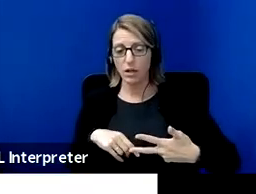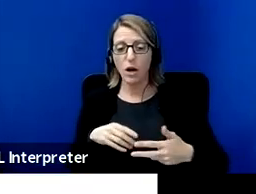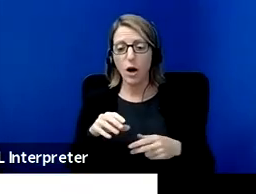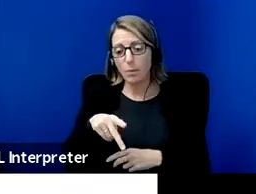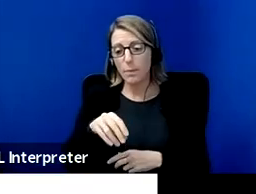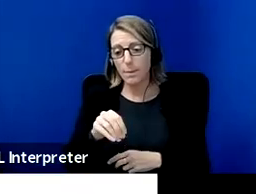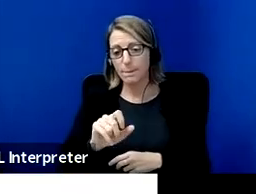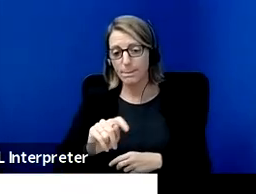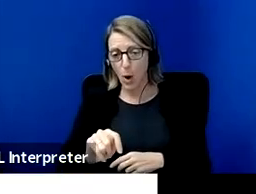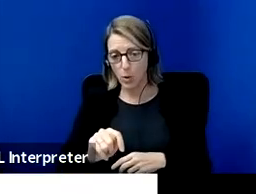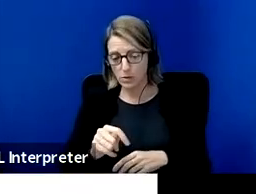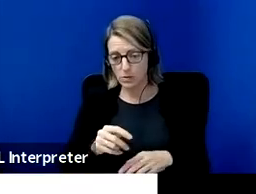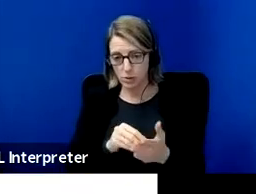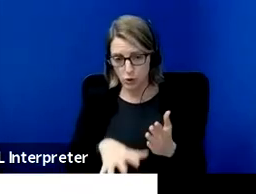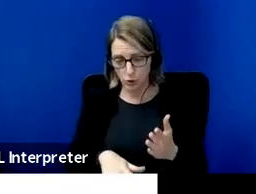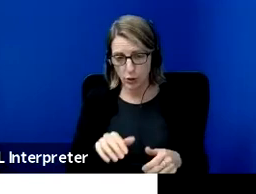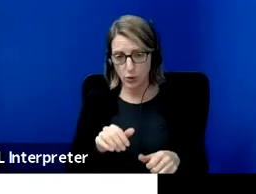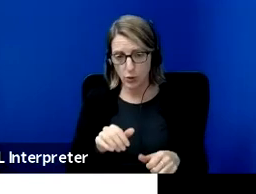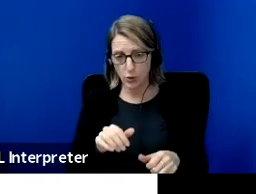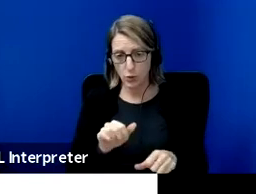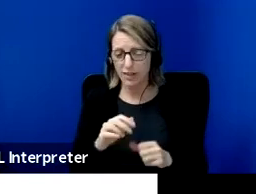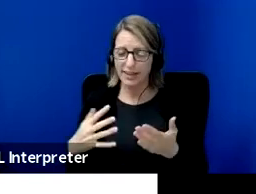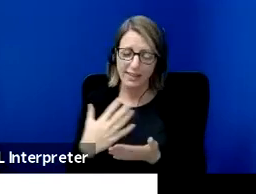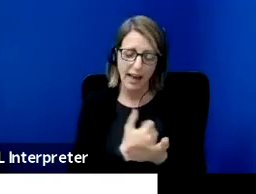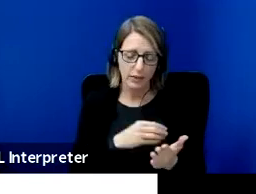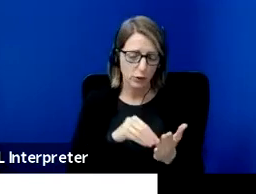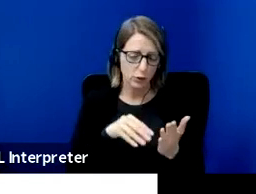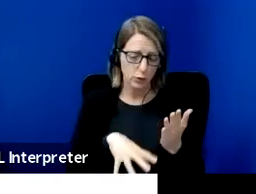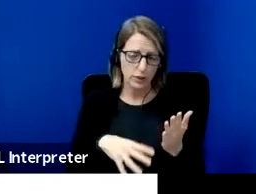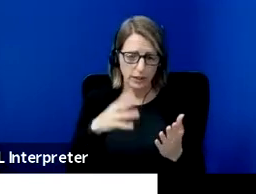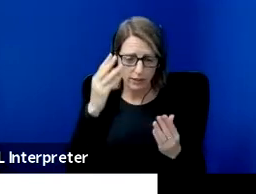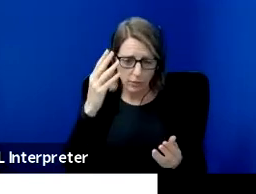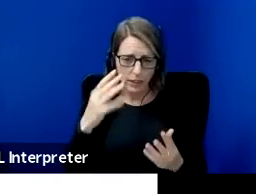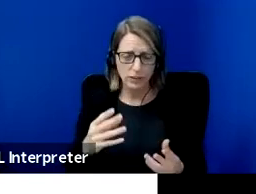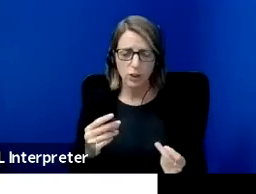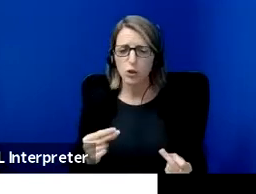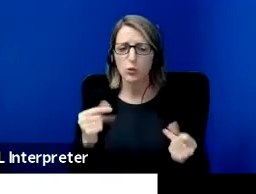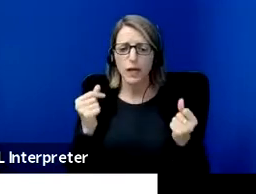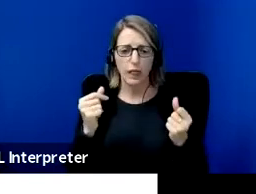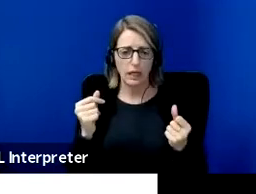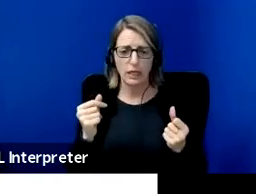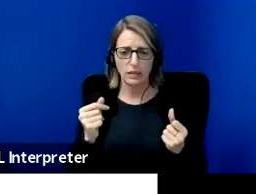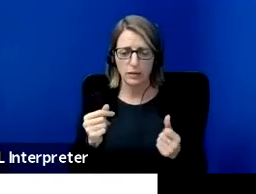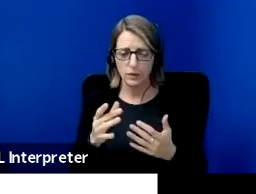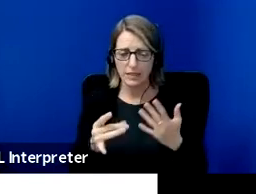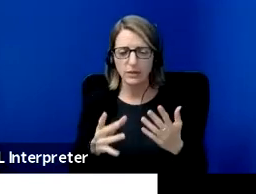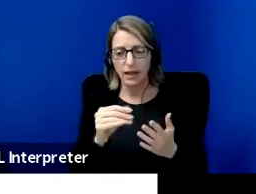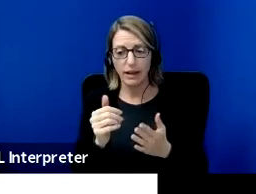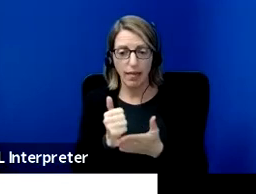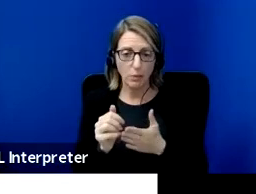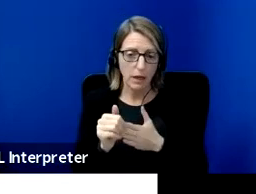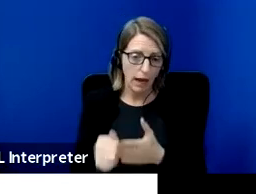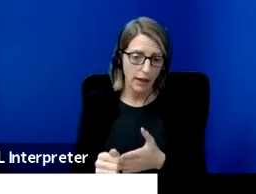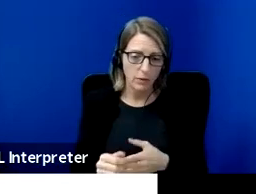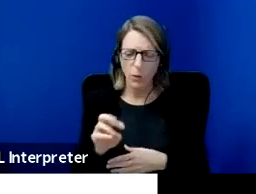I can gather student information quickly through samples and help guide them, or